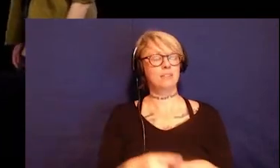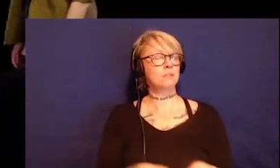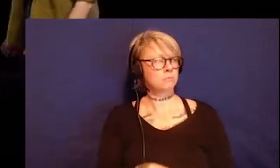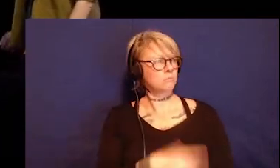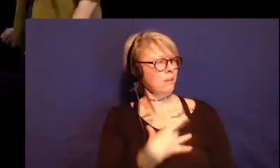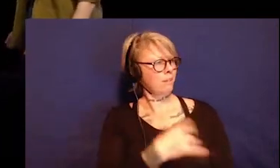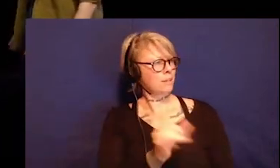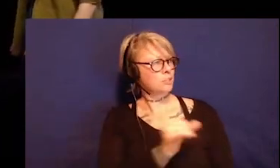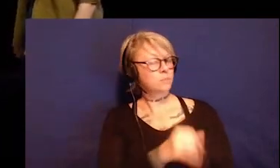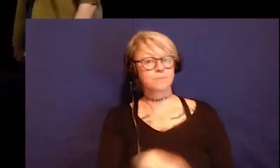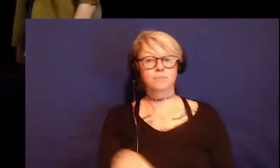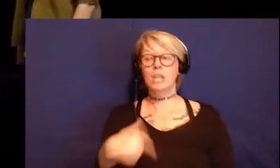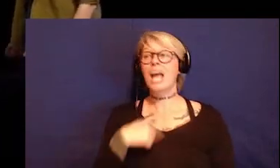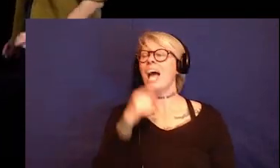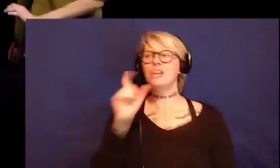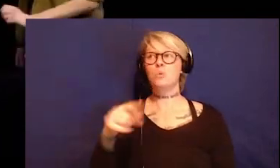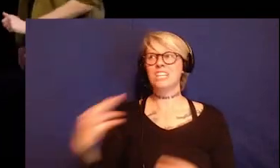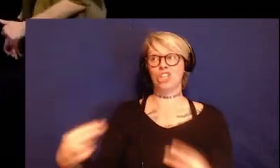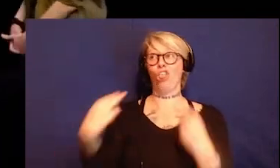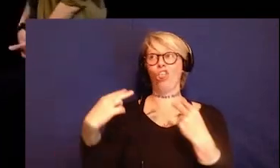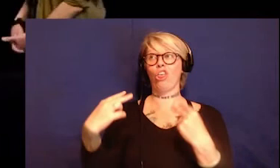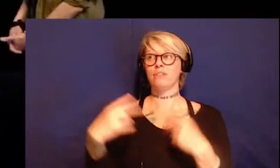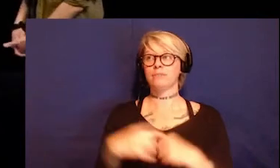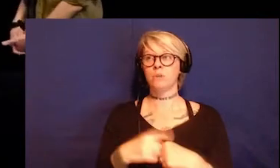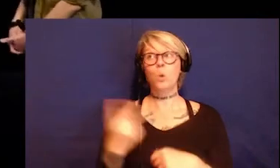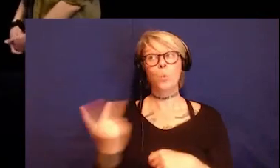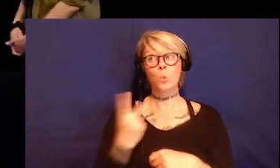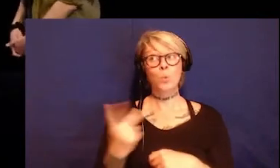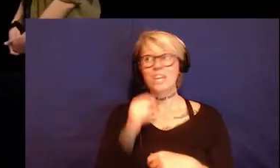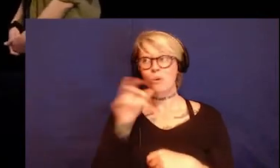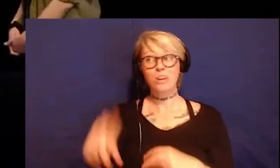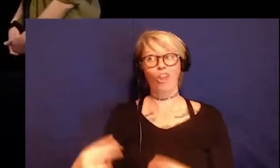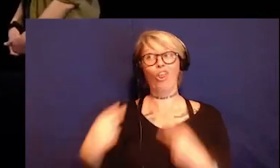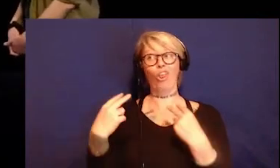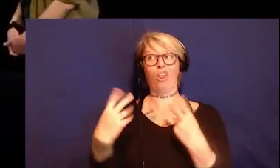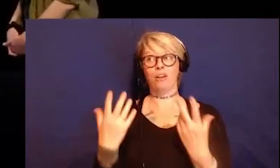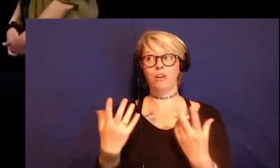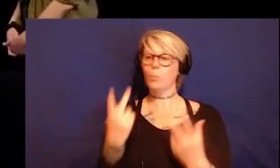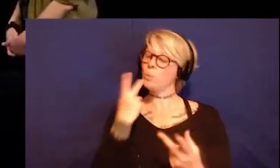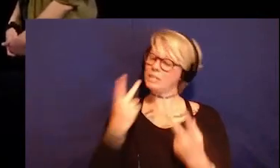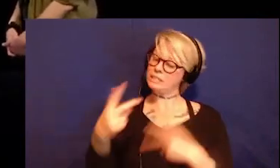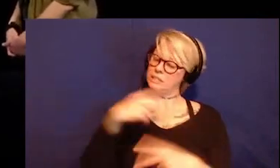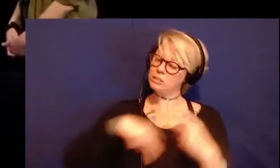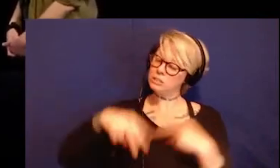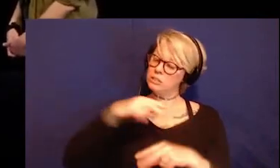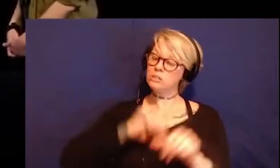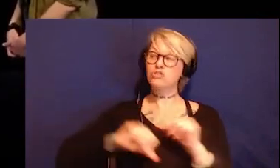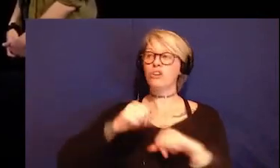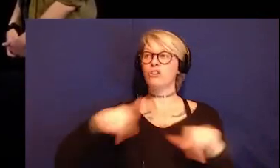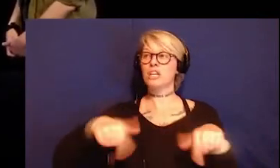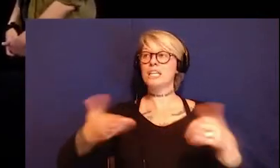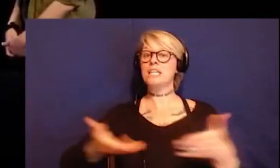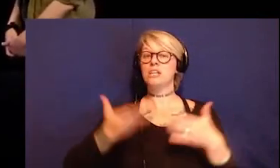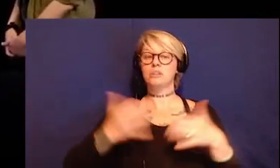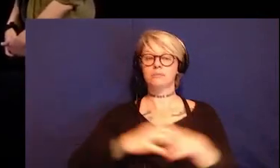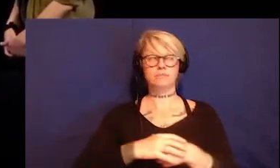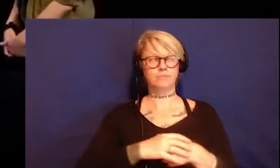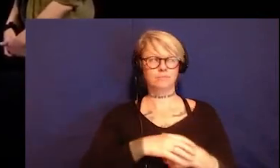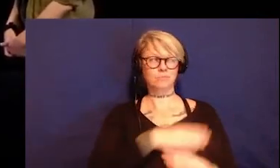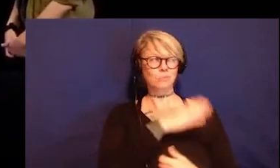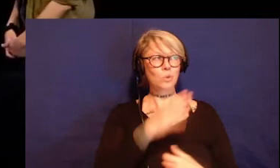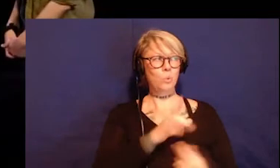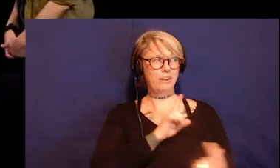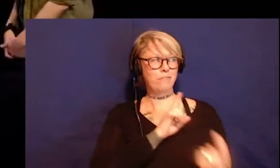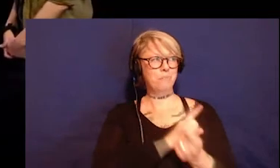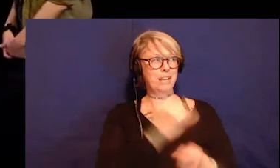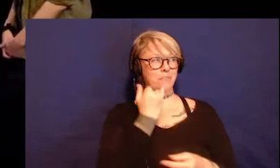but I don't need to be seen. We don't need to be seen. We see each other here. we wouldn't have met if we weren't out